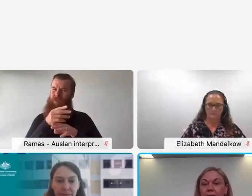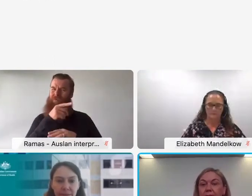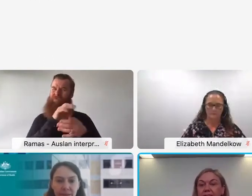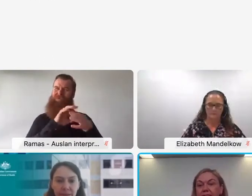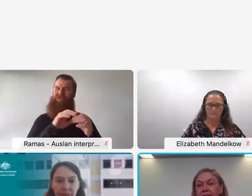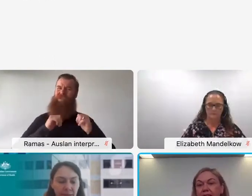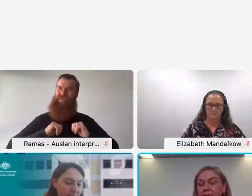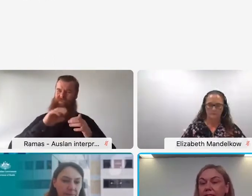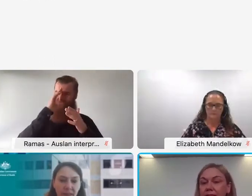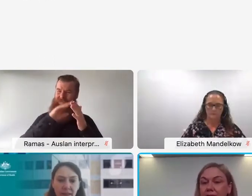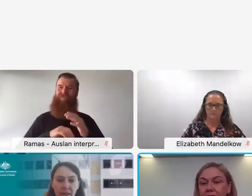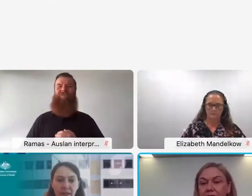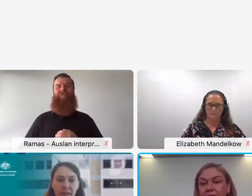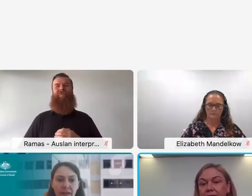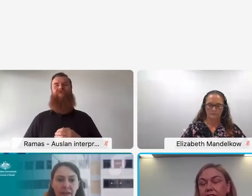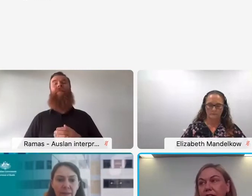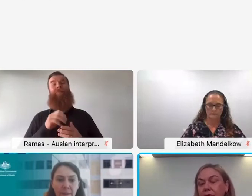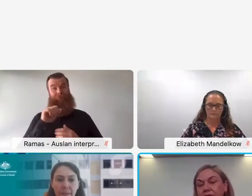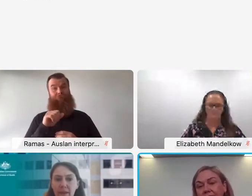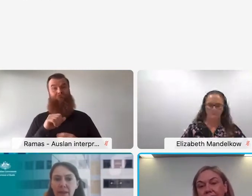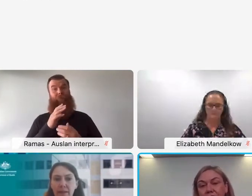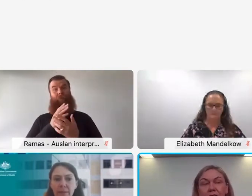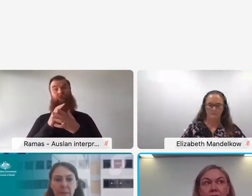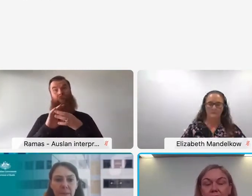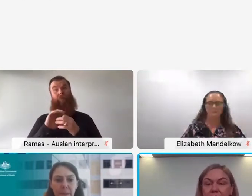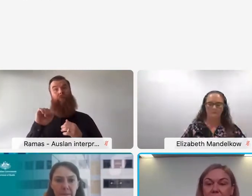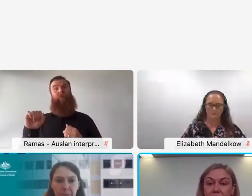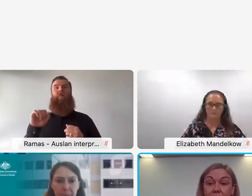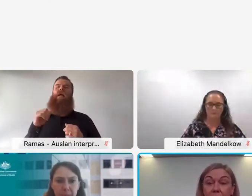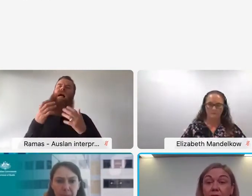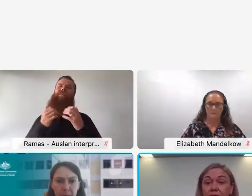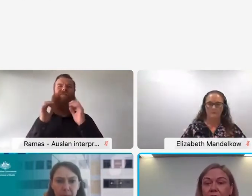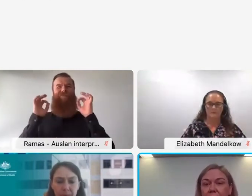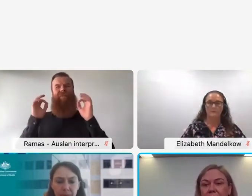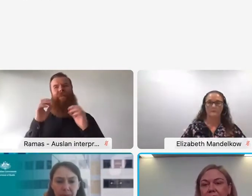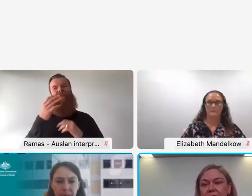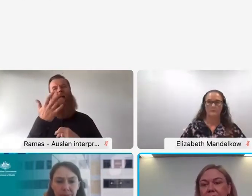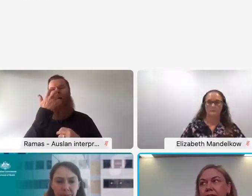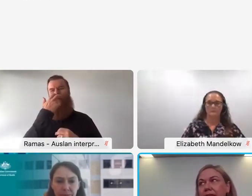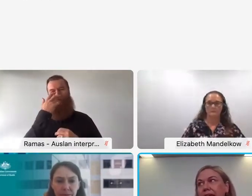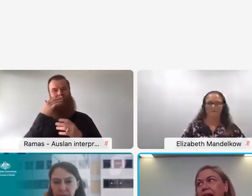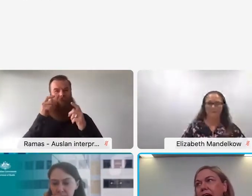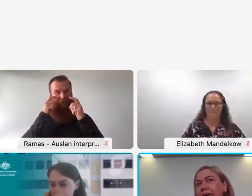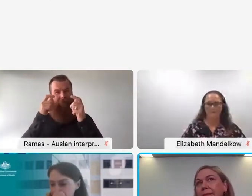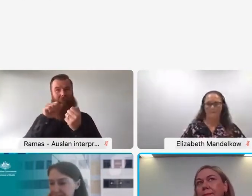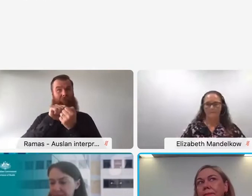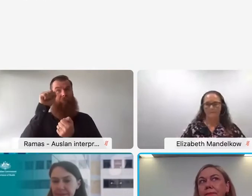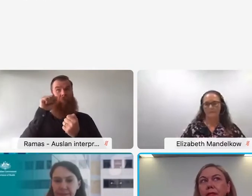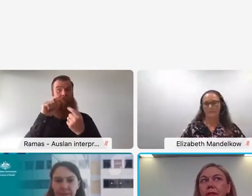Yeah, so Aptc has been delivering aged care qualifications in the Pacific for a number of years now.